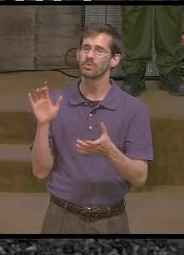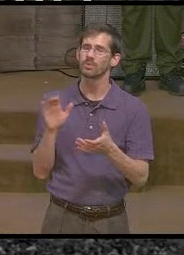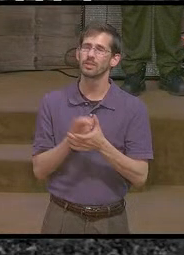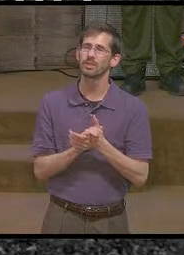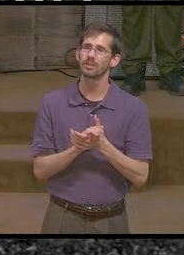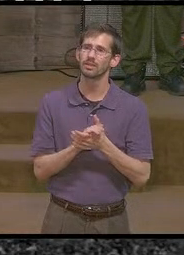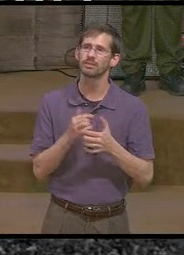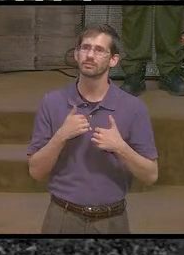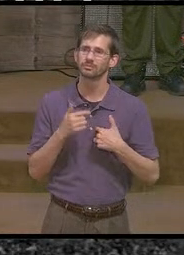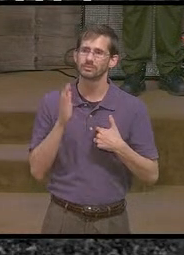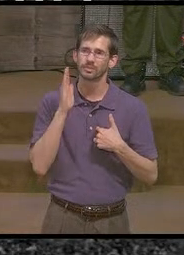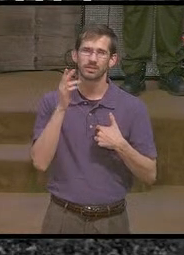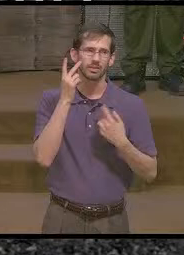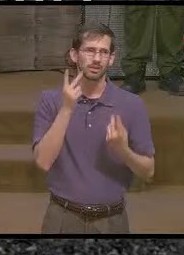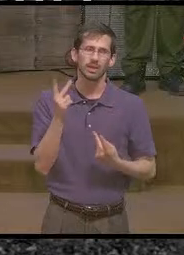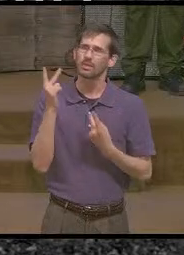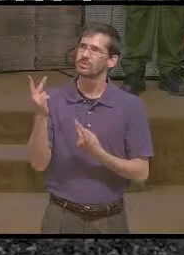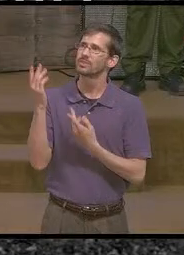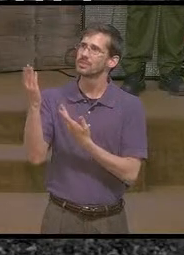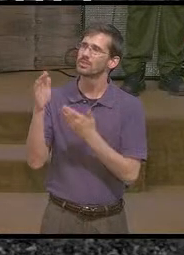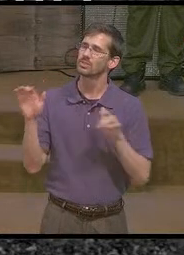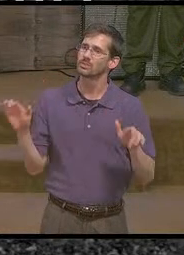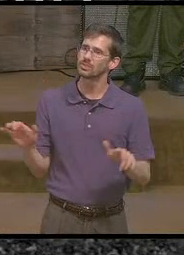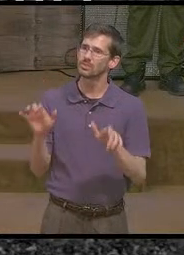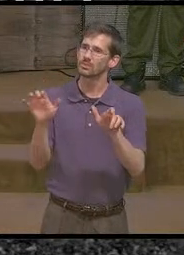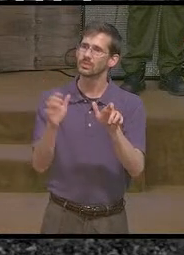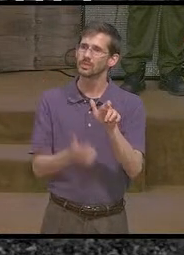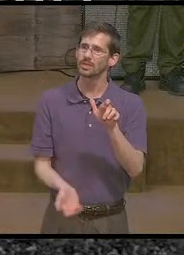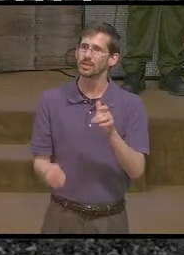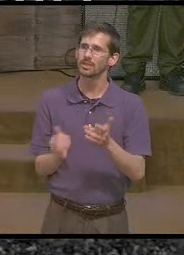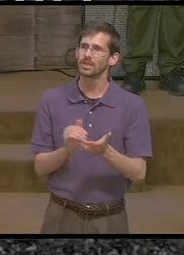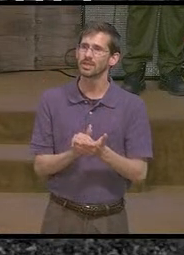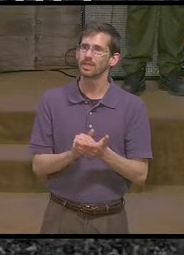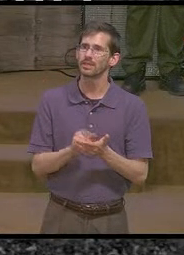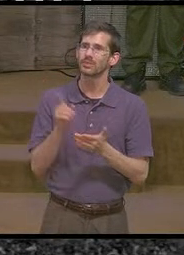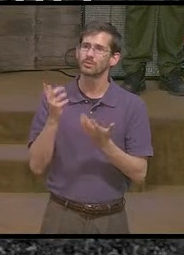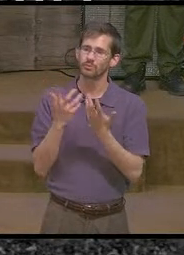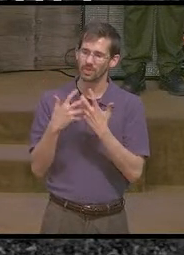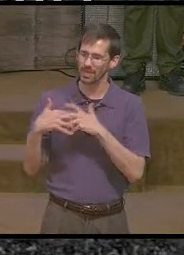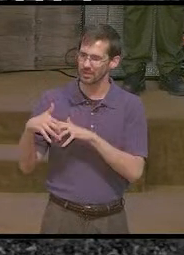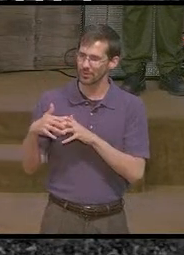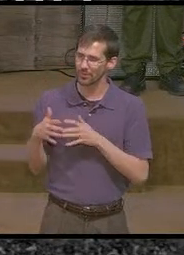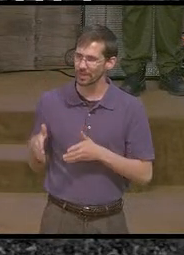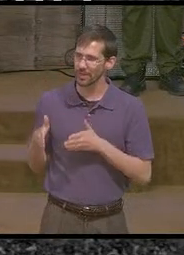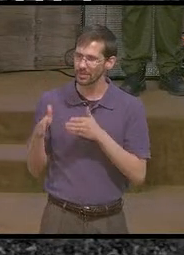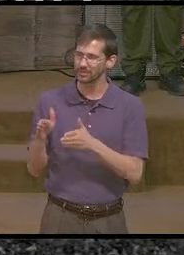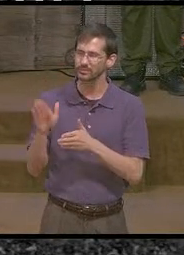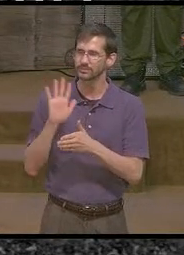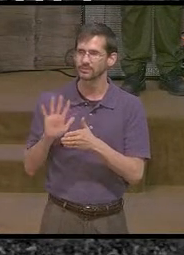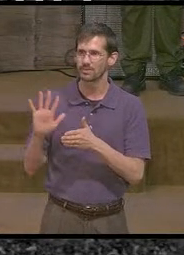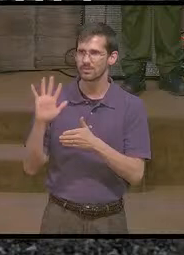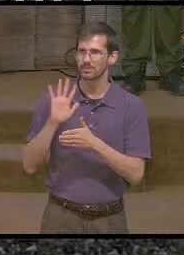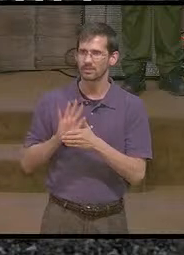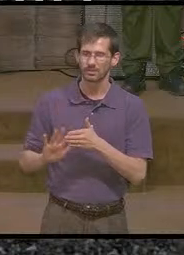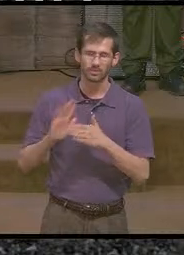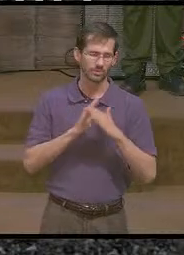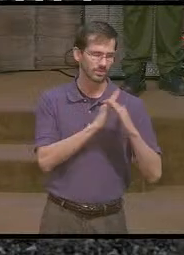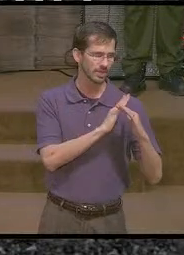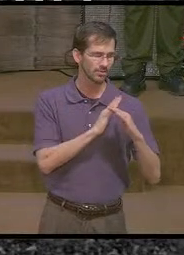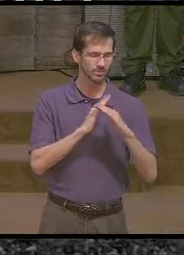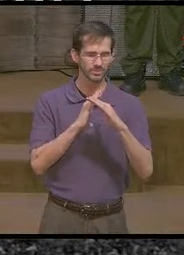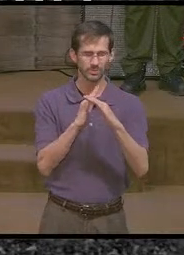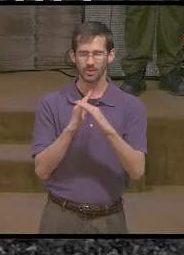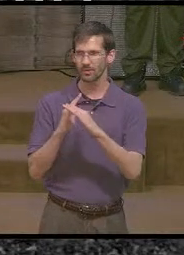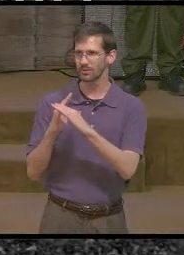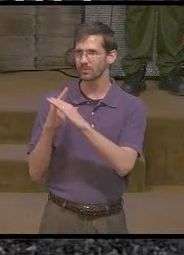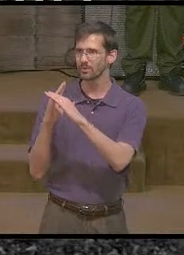I believe I'll see you do it again. You made a way where